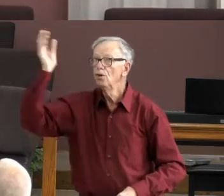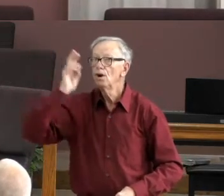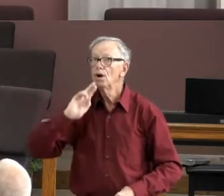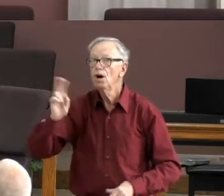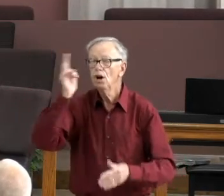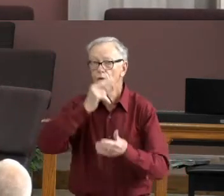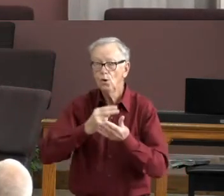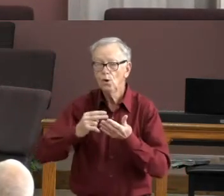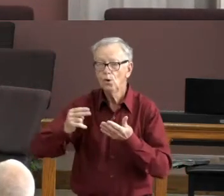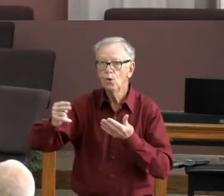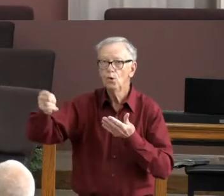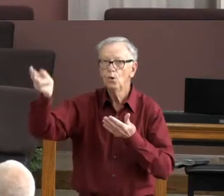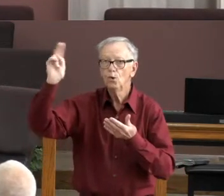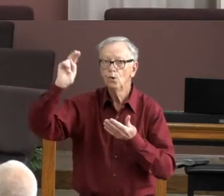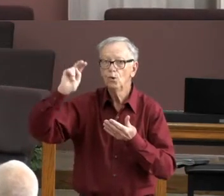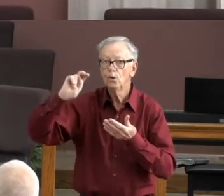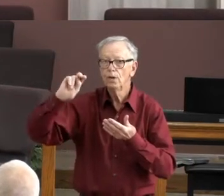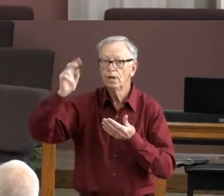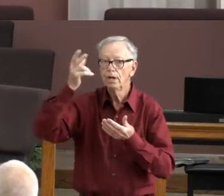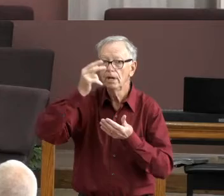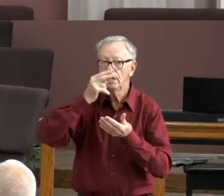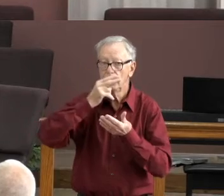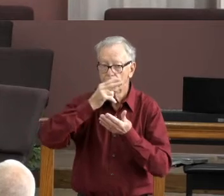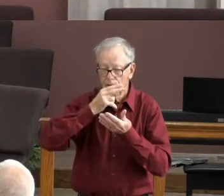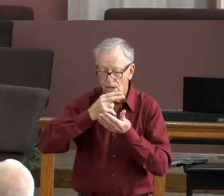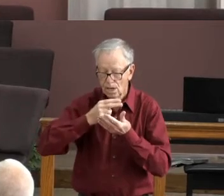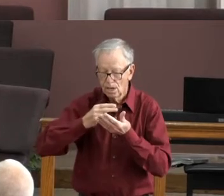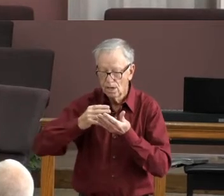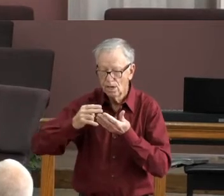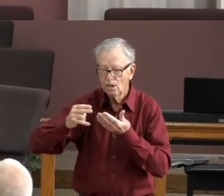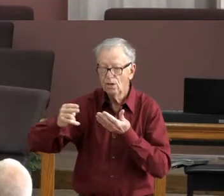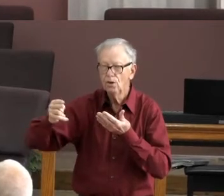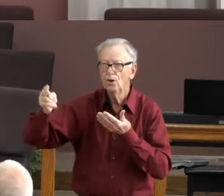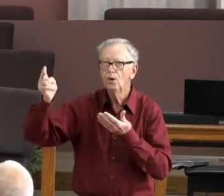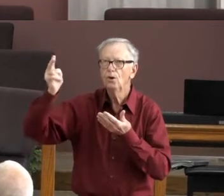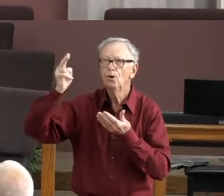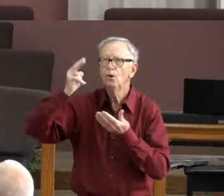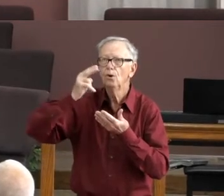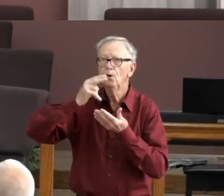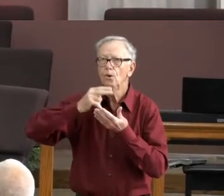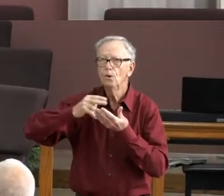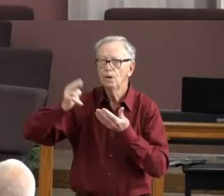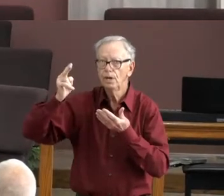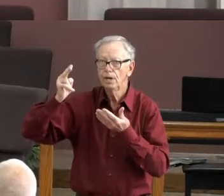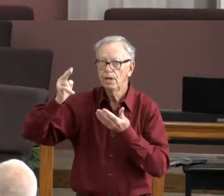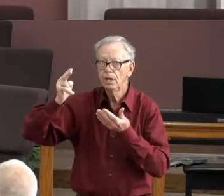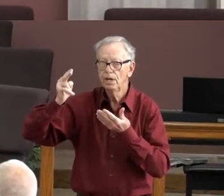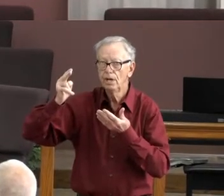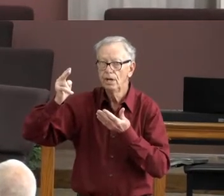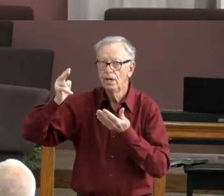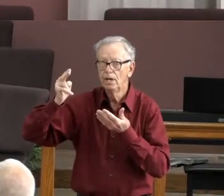you are holy, holy.